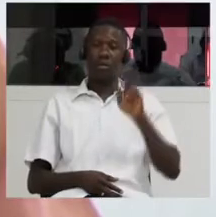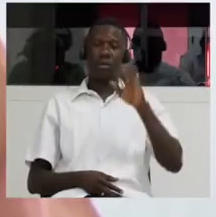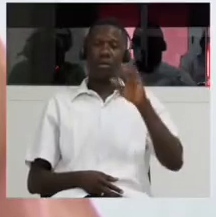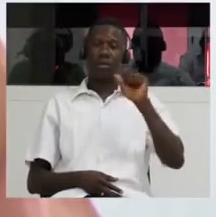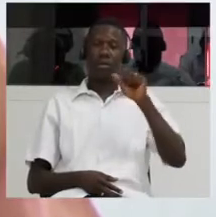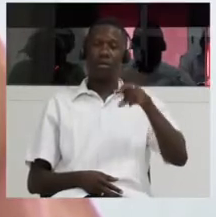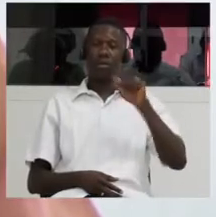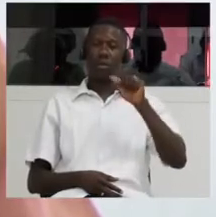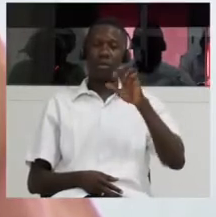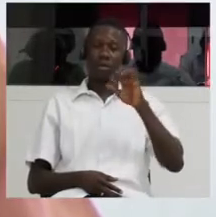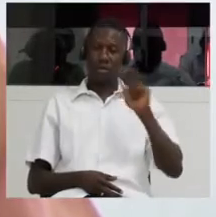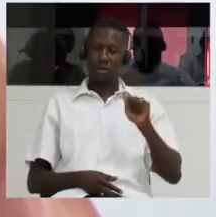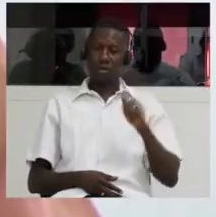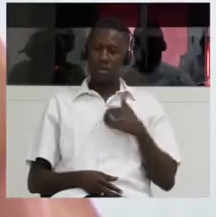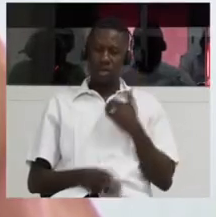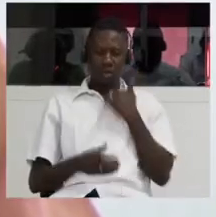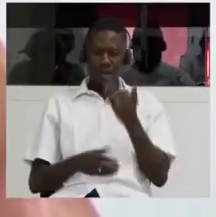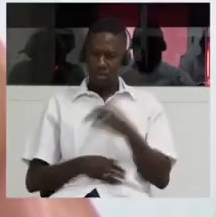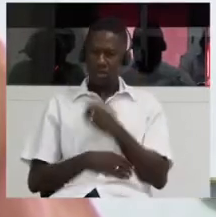problem was. So